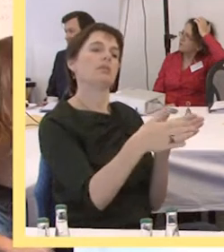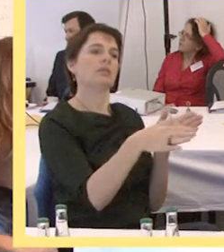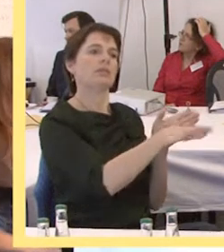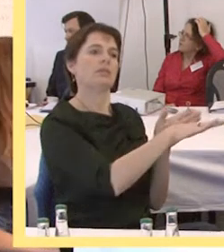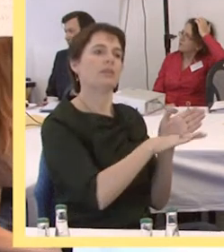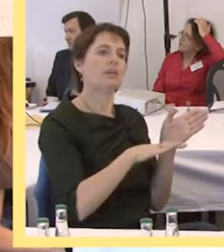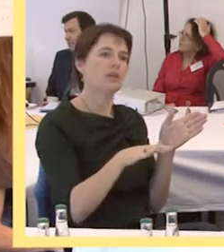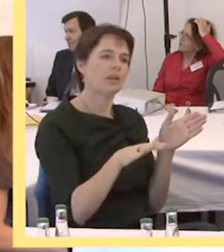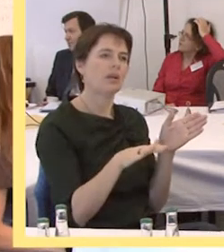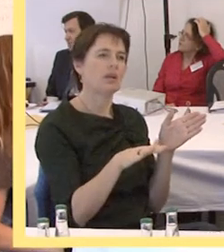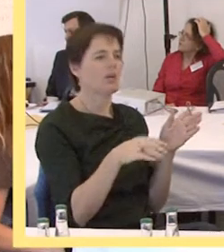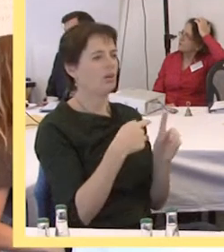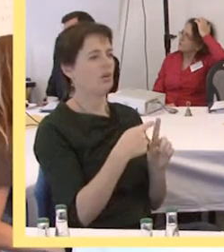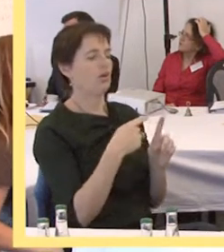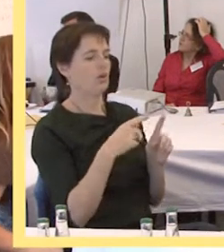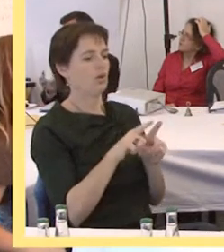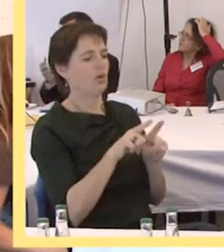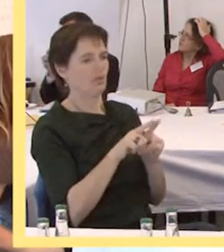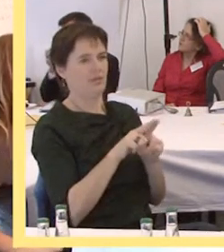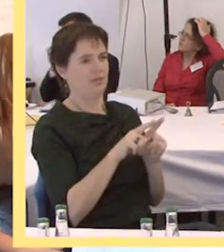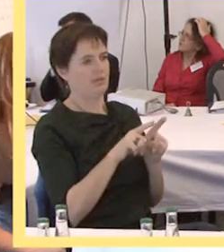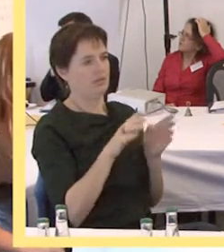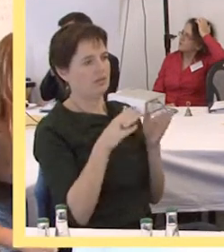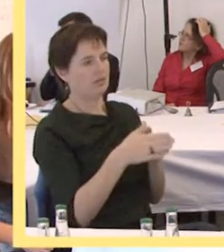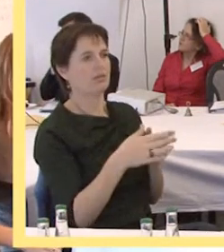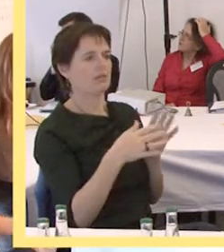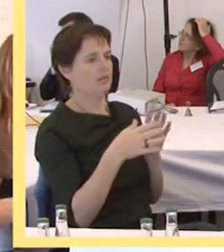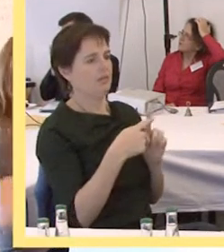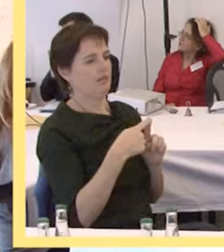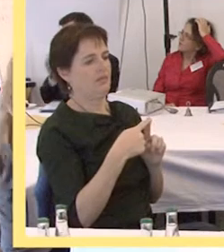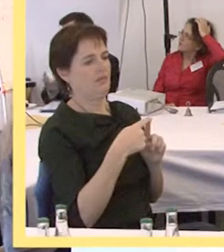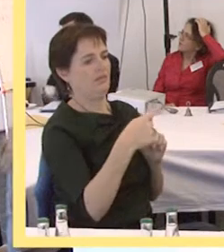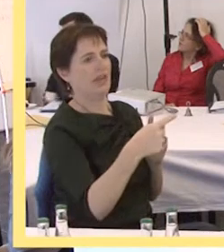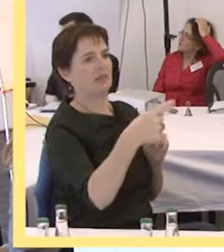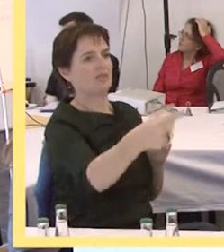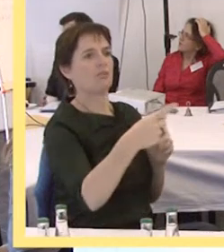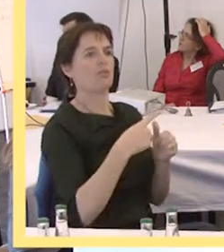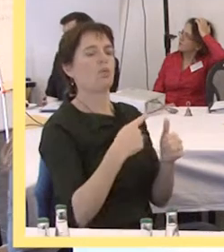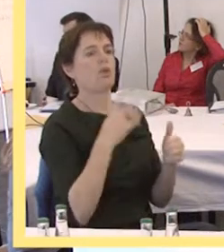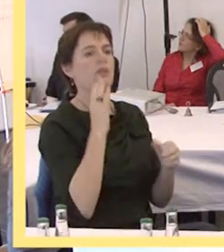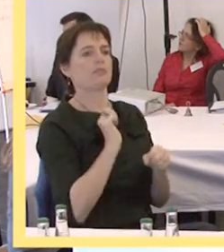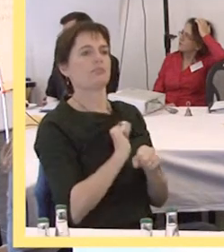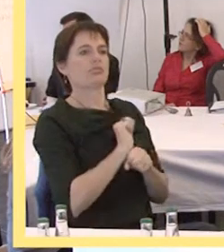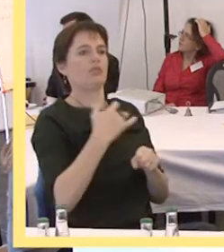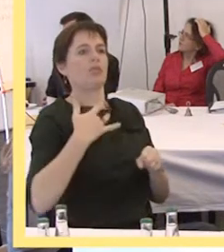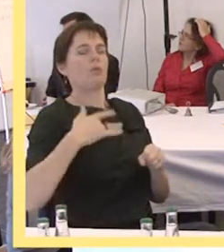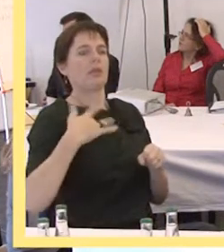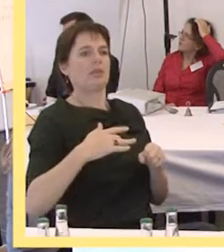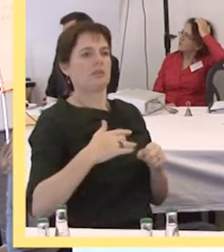different phases, as I already mentioned before: prevention, preparedness, response, recovery, and recovery to long-term.